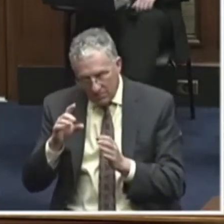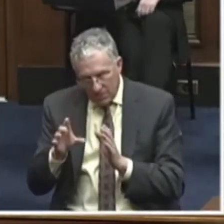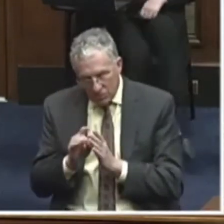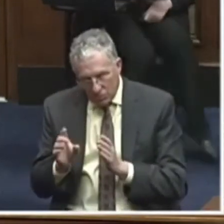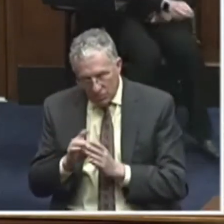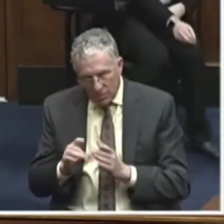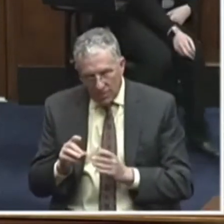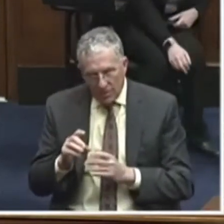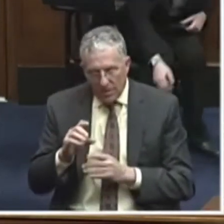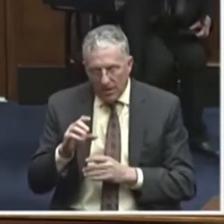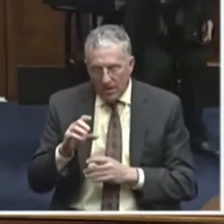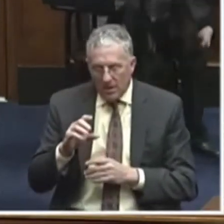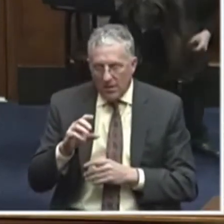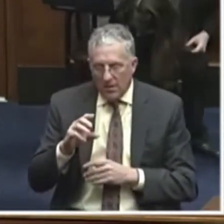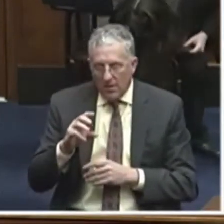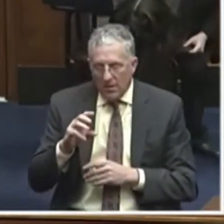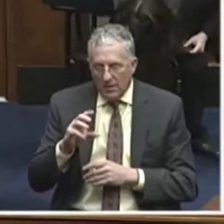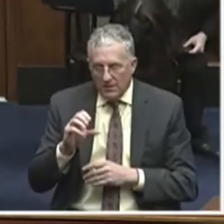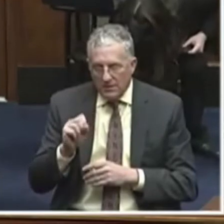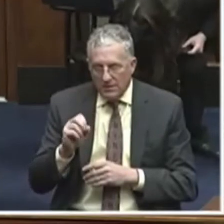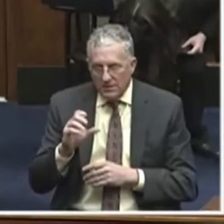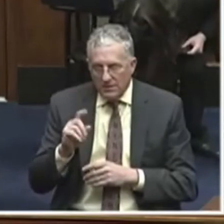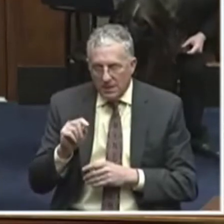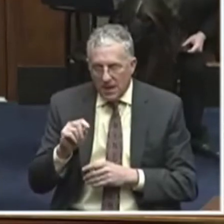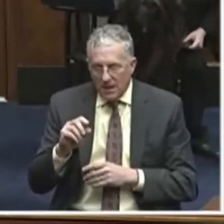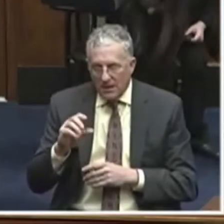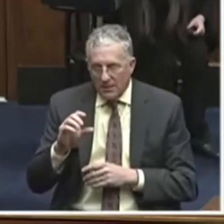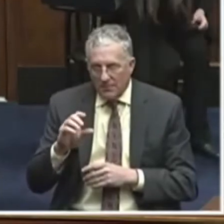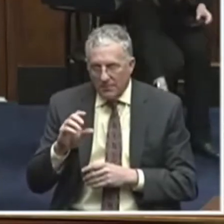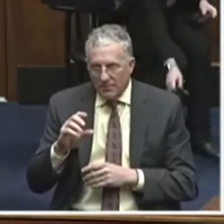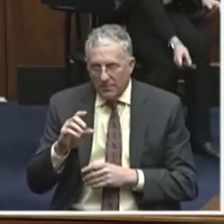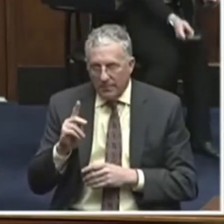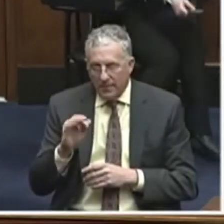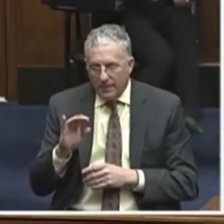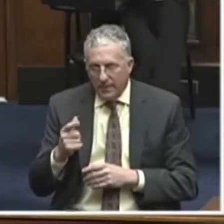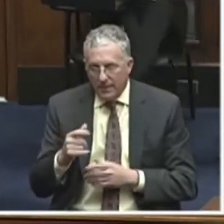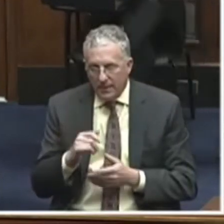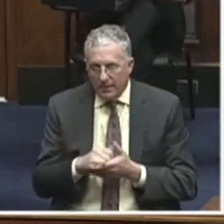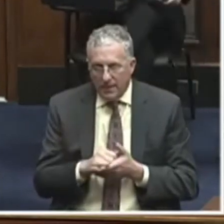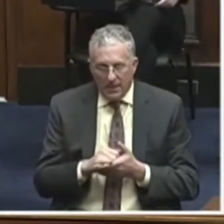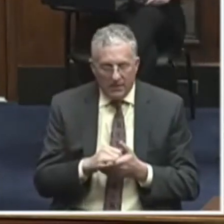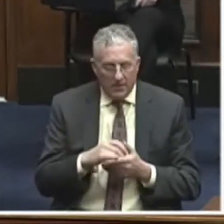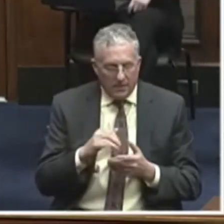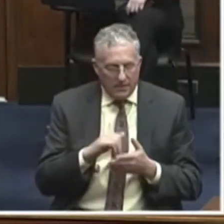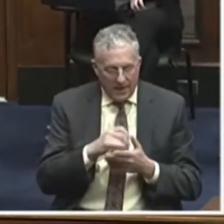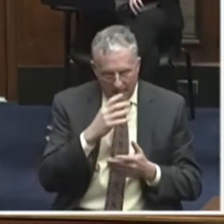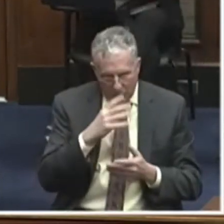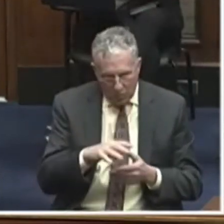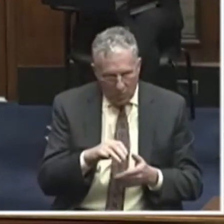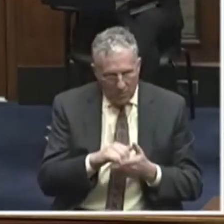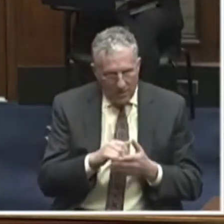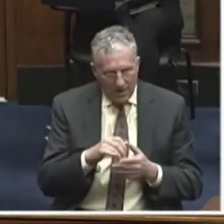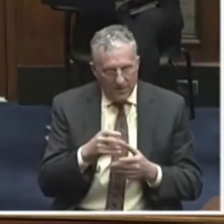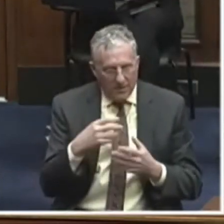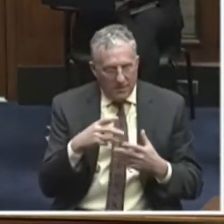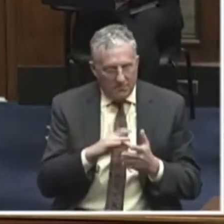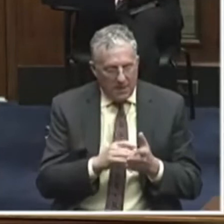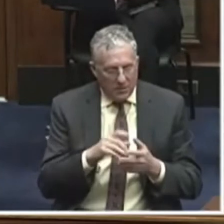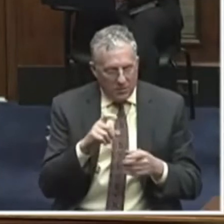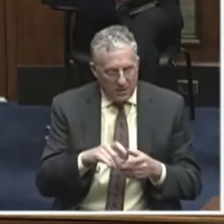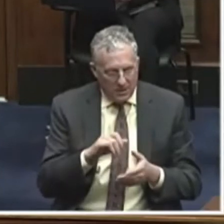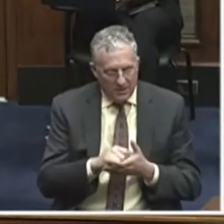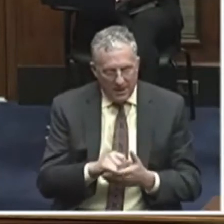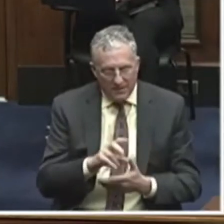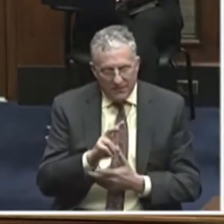quote, ignoring medical need is violence. Contempt for poverty is violence. Healthcare is a